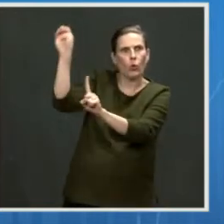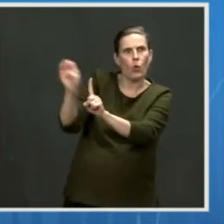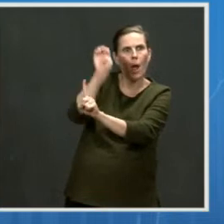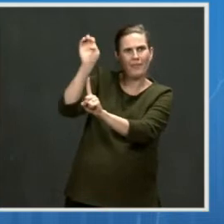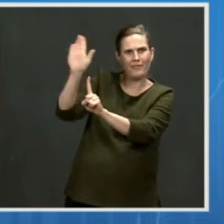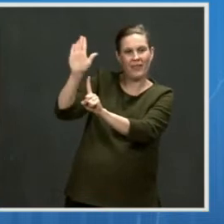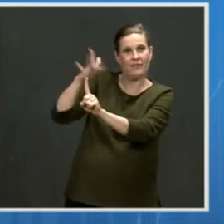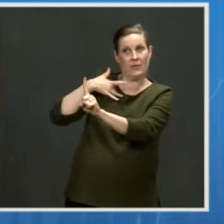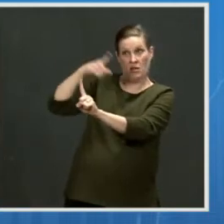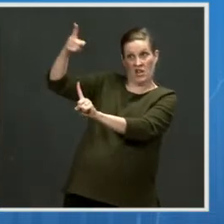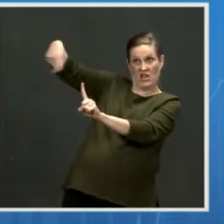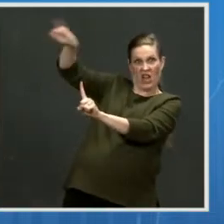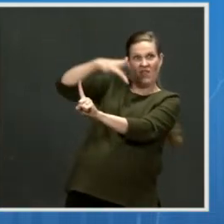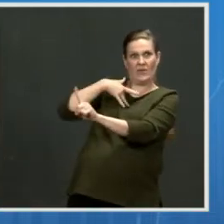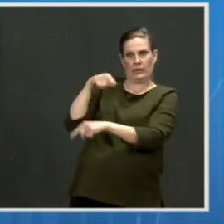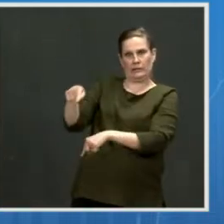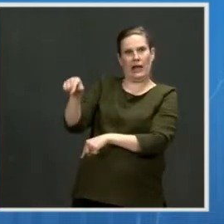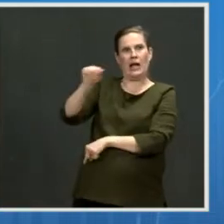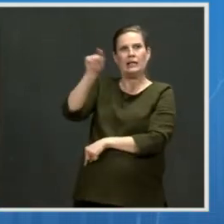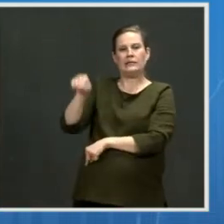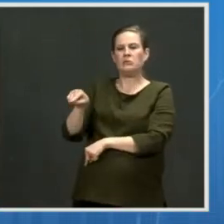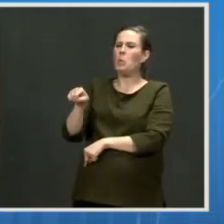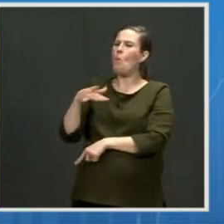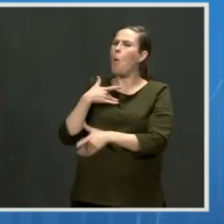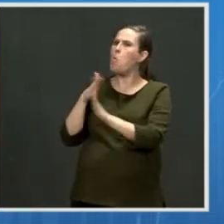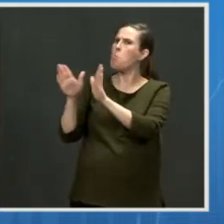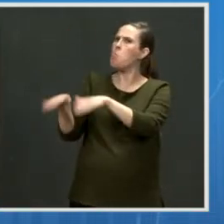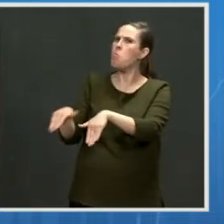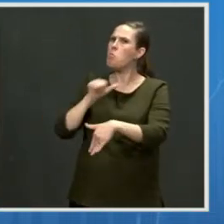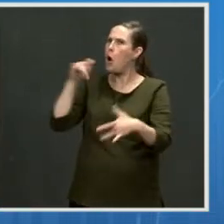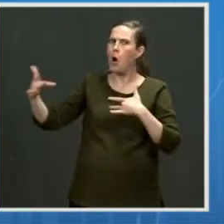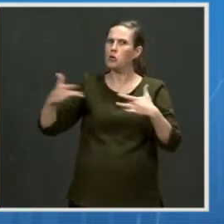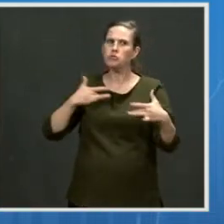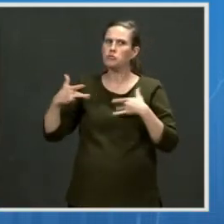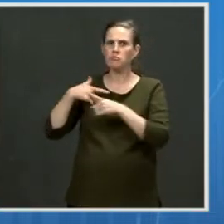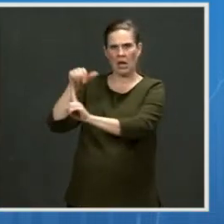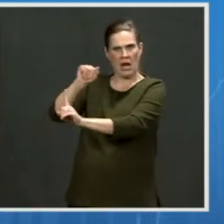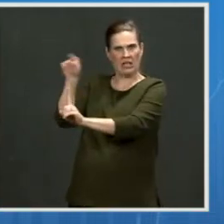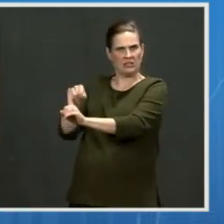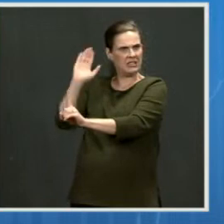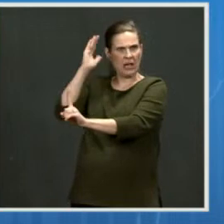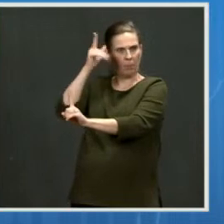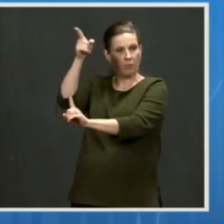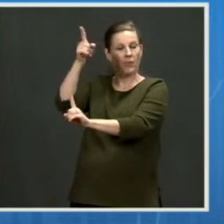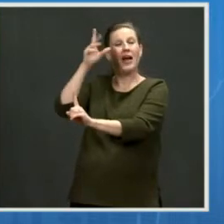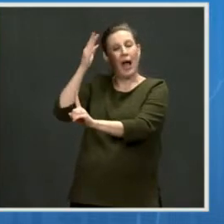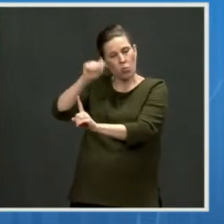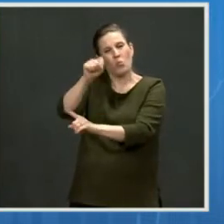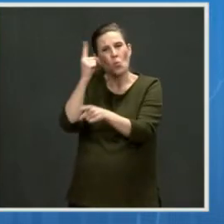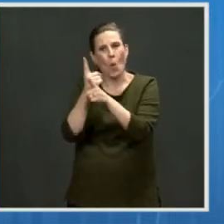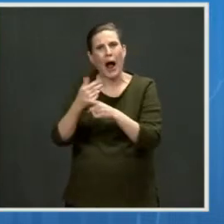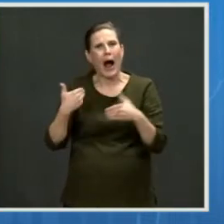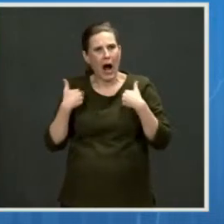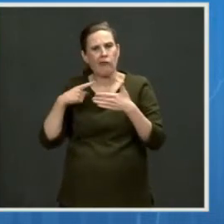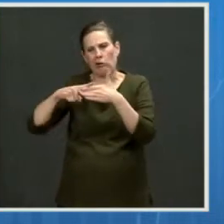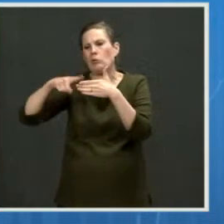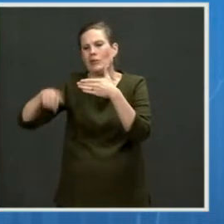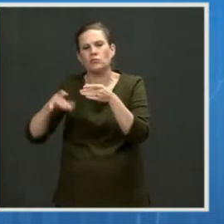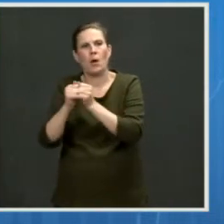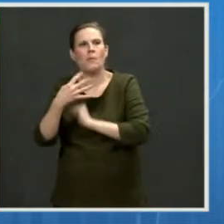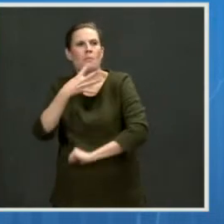an issue, that it is, in fact, the same level as you'd expect in the general population. And let me